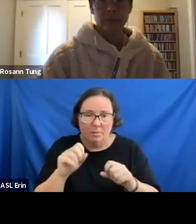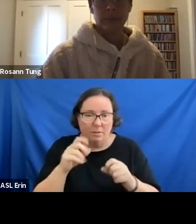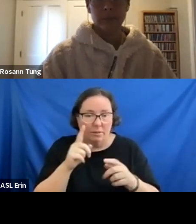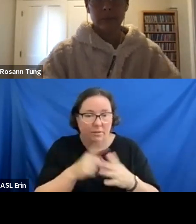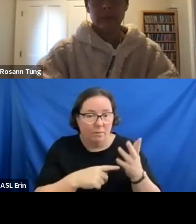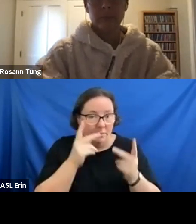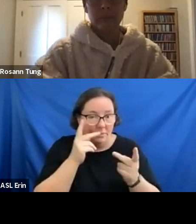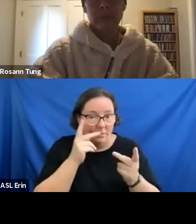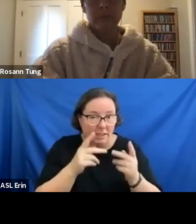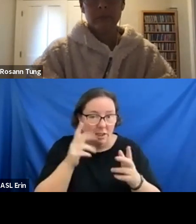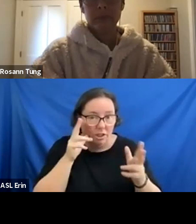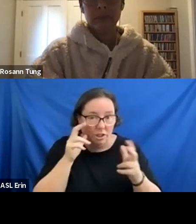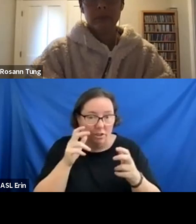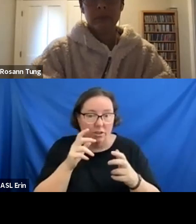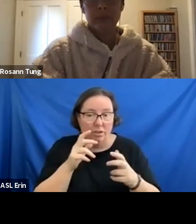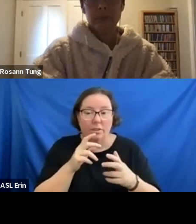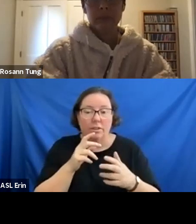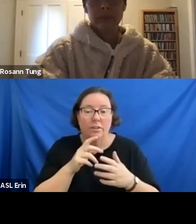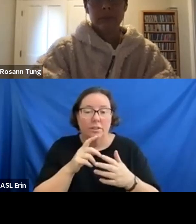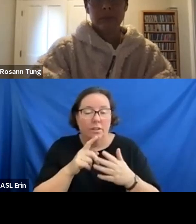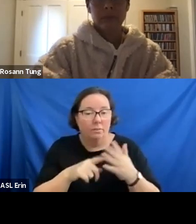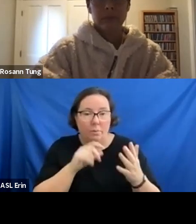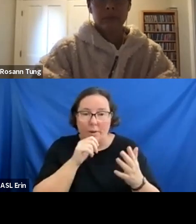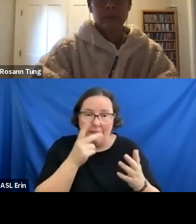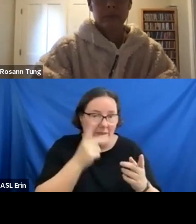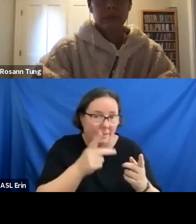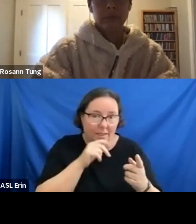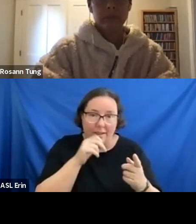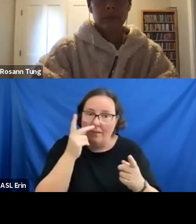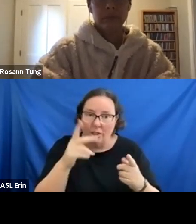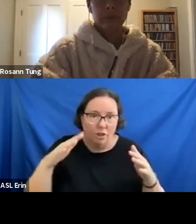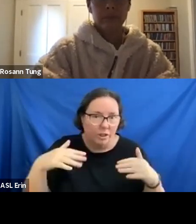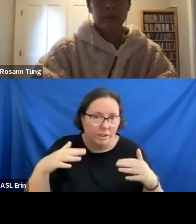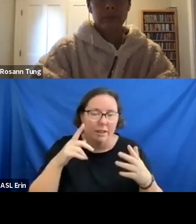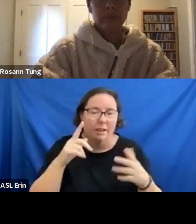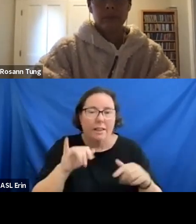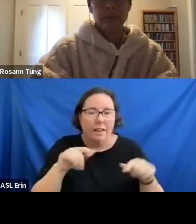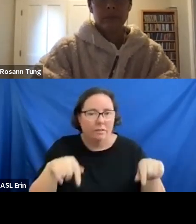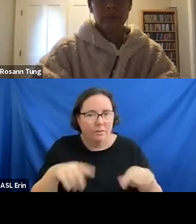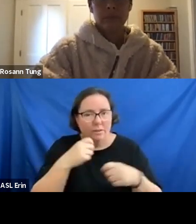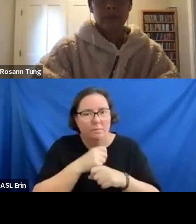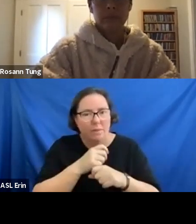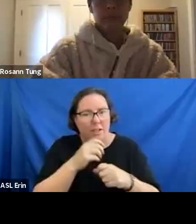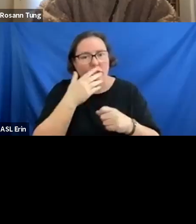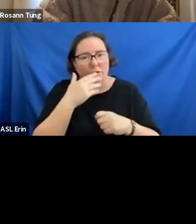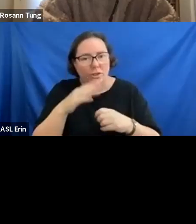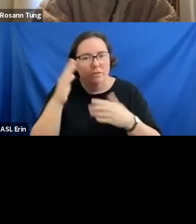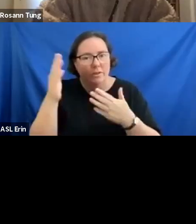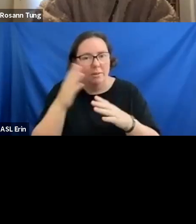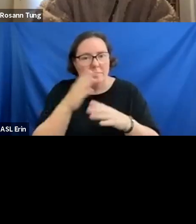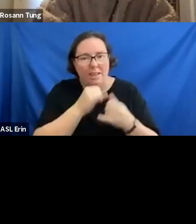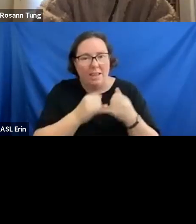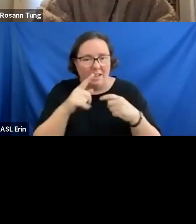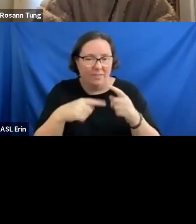and heard, and frankly, all that we have 20 not seconds. yet seen and not yet heard, that the task force could come to a well-designed recommendation by the end of this